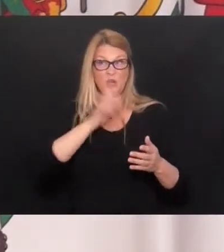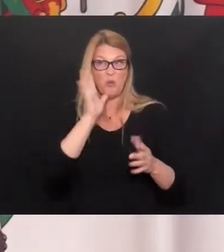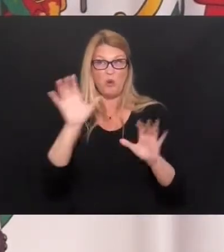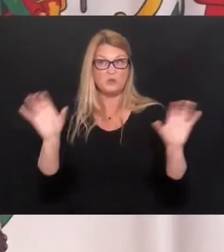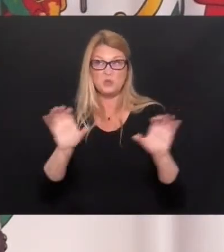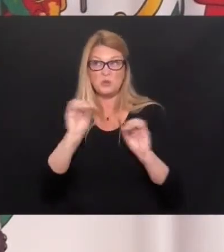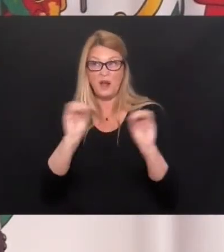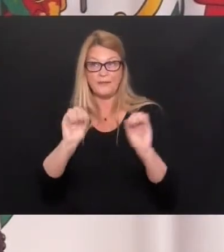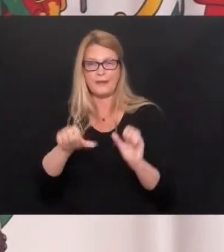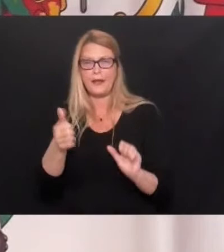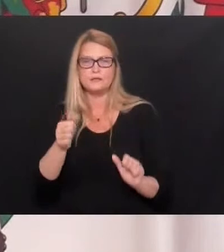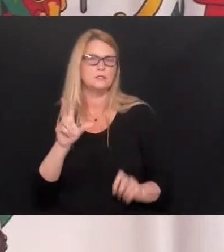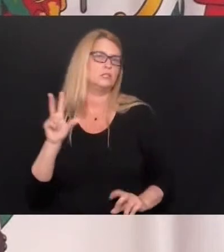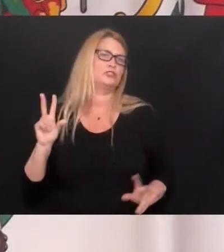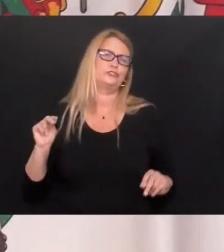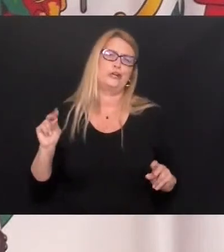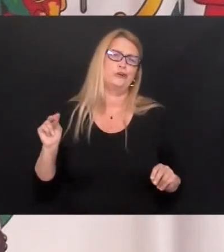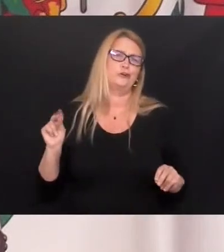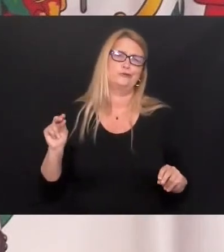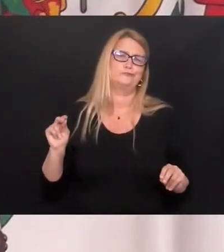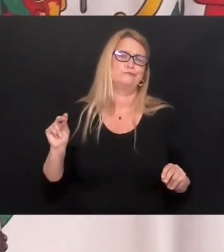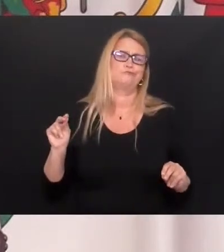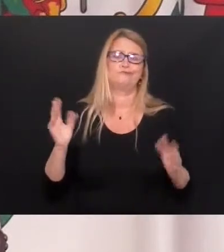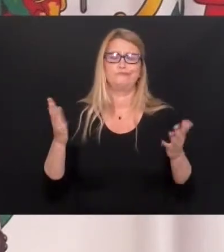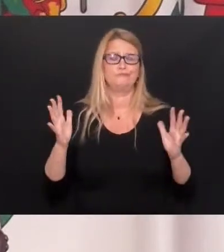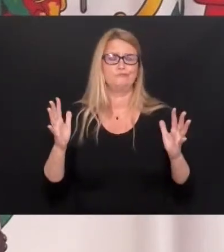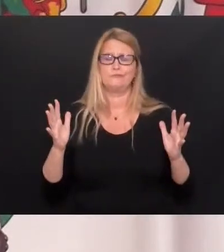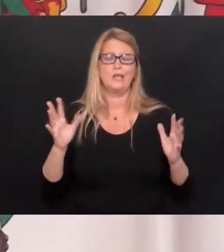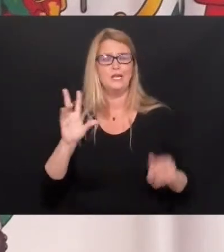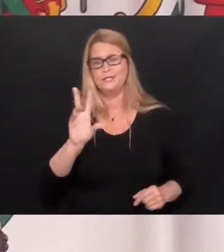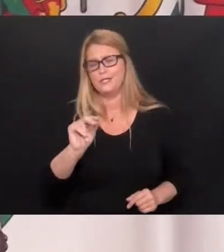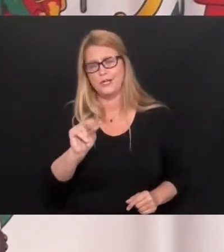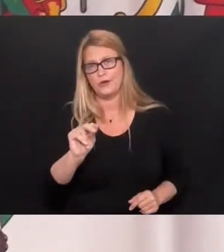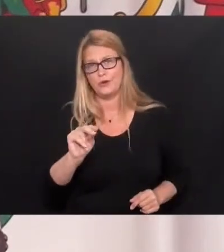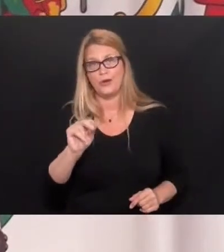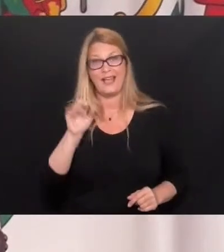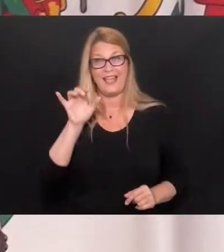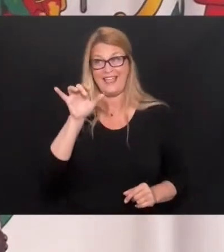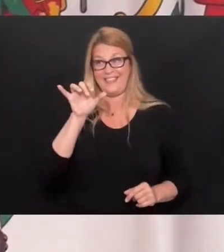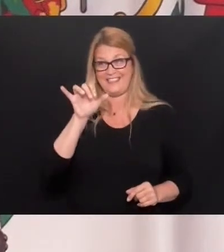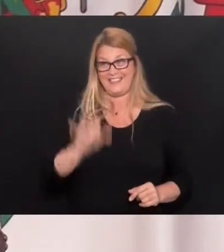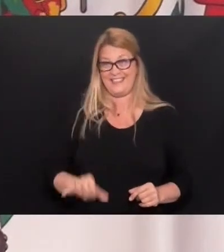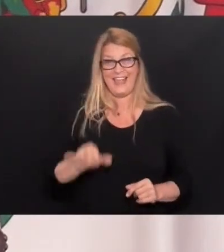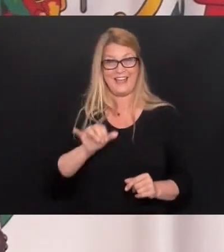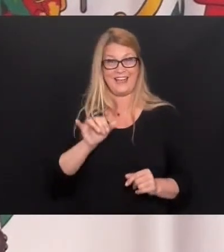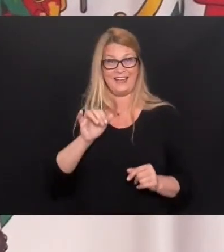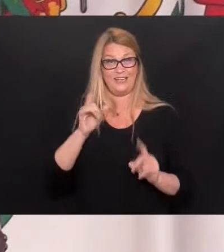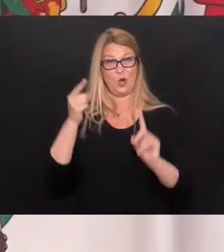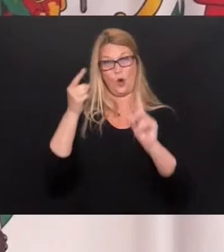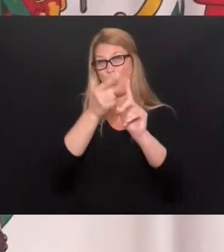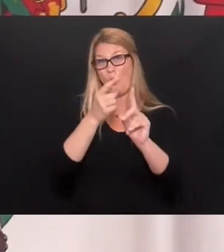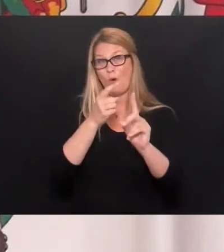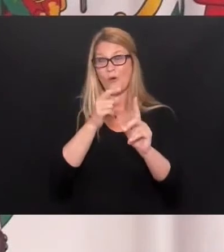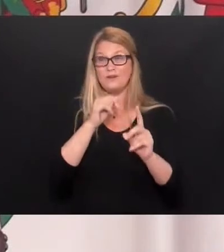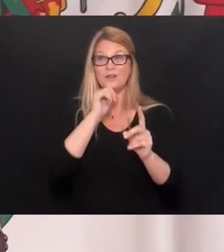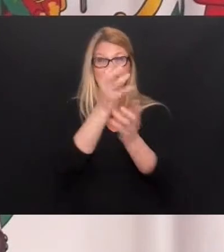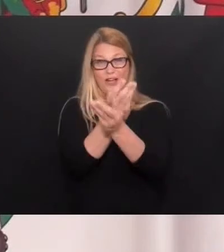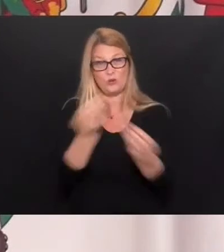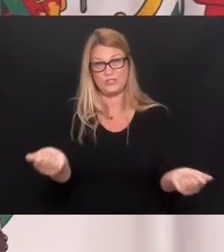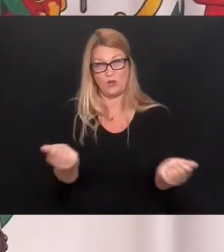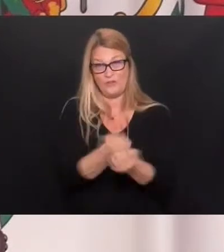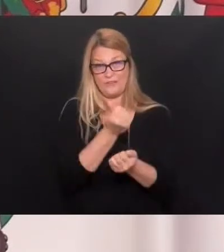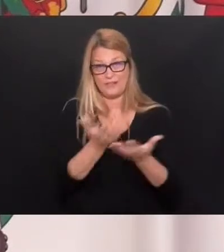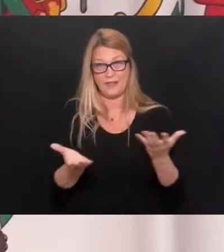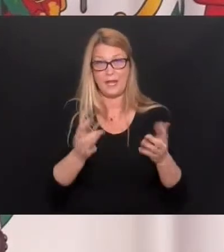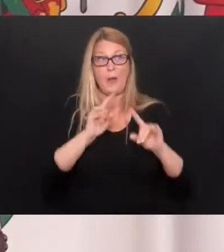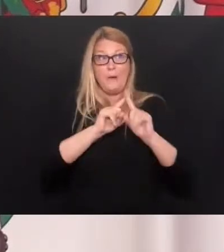anything else? Well, of course I don't think that. This is not a silver bullet, but it can absolutely be